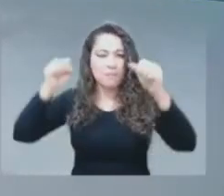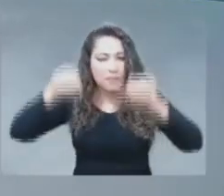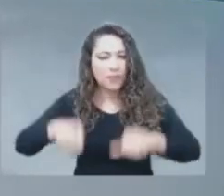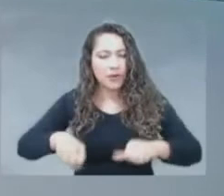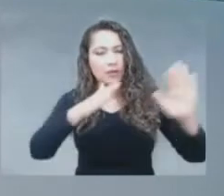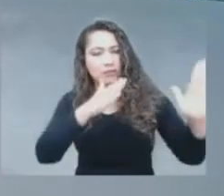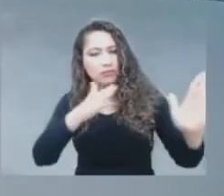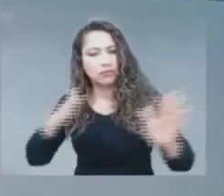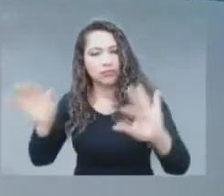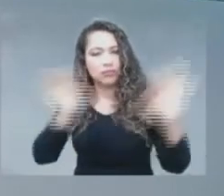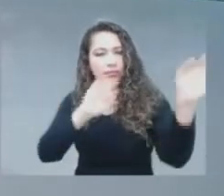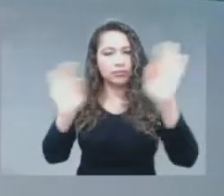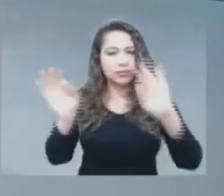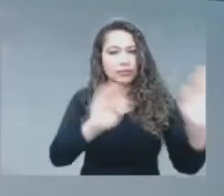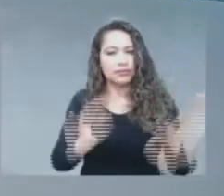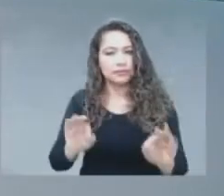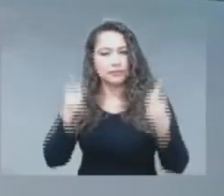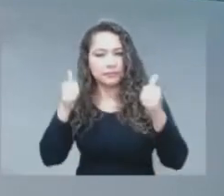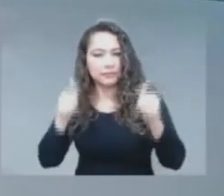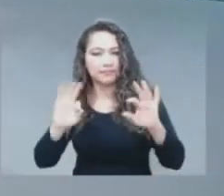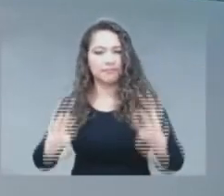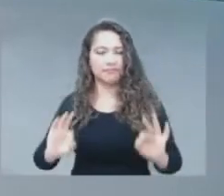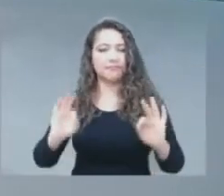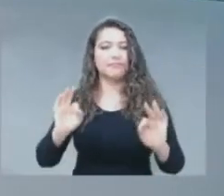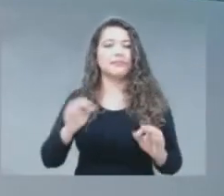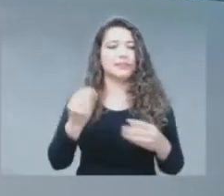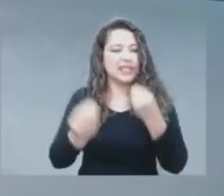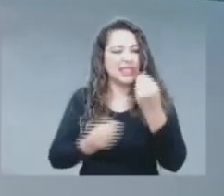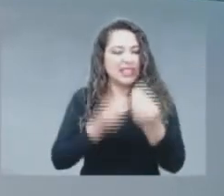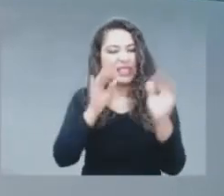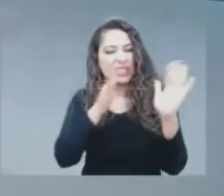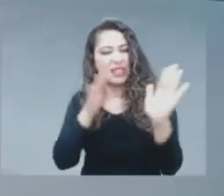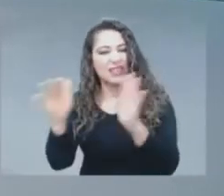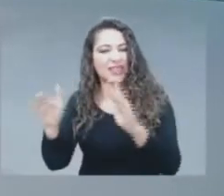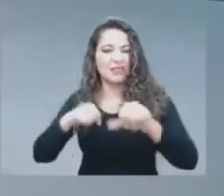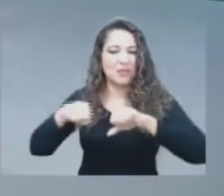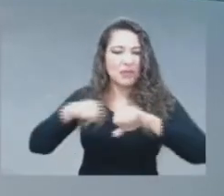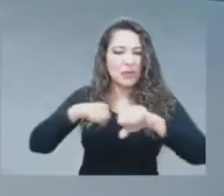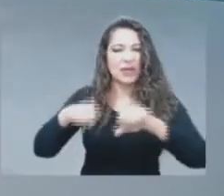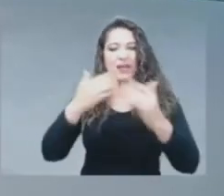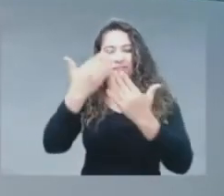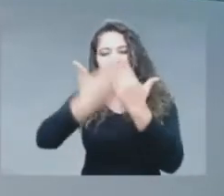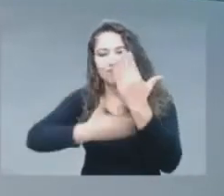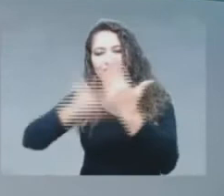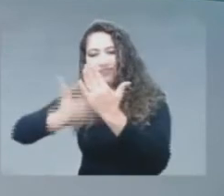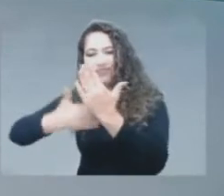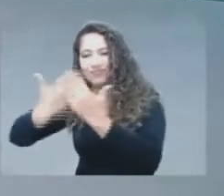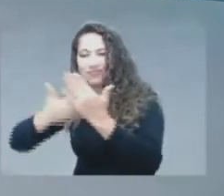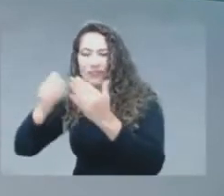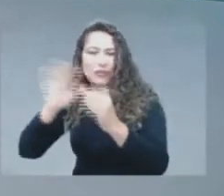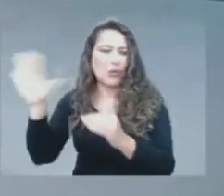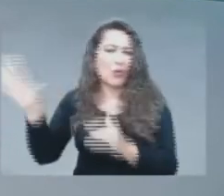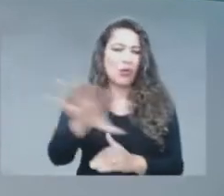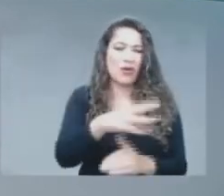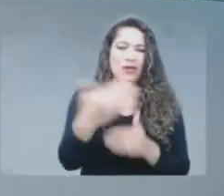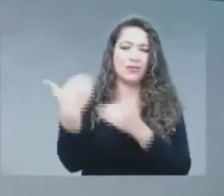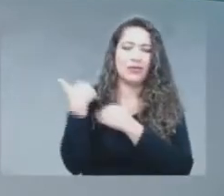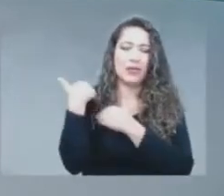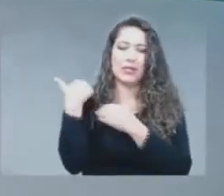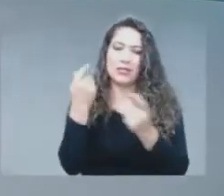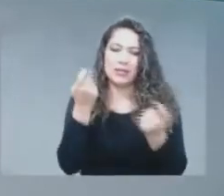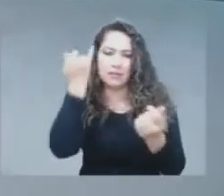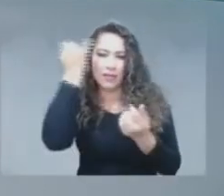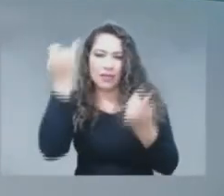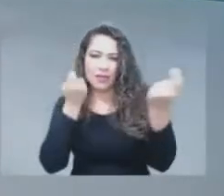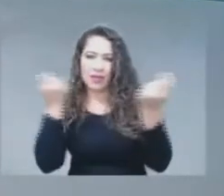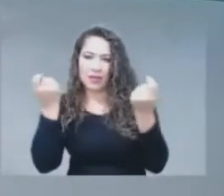and then to be able to do that to the max, and those sort of work that we need to do and all these things. So we need actually to